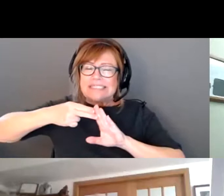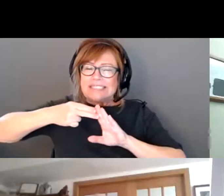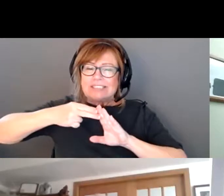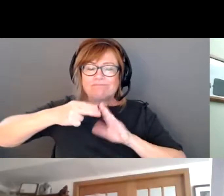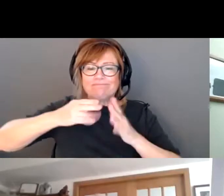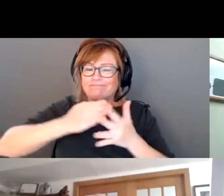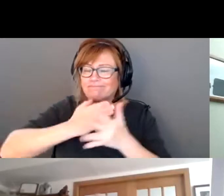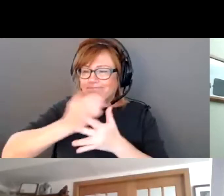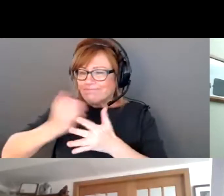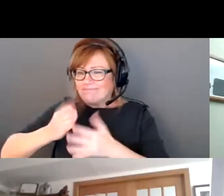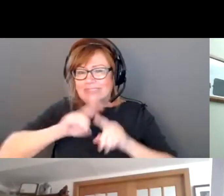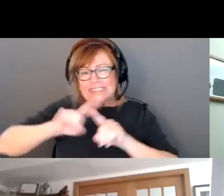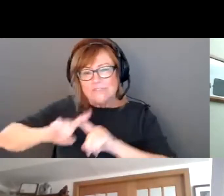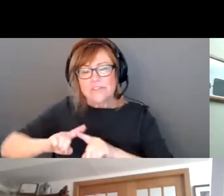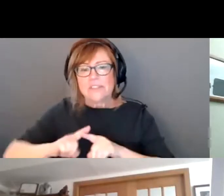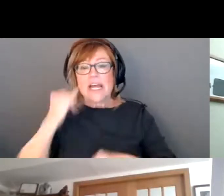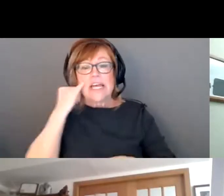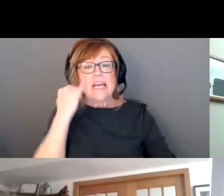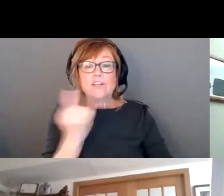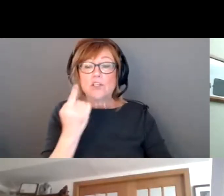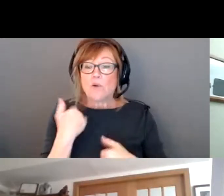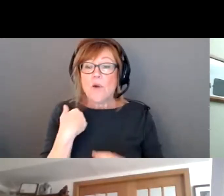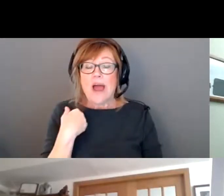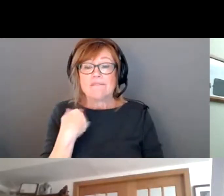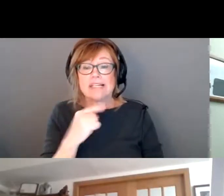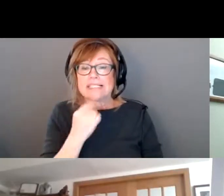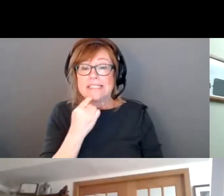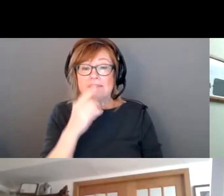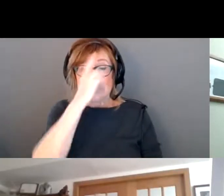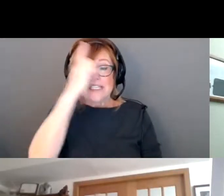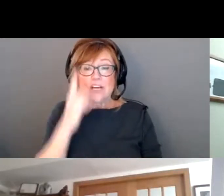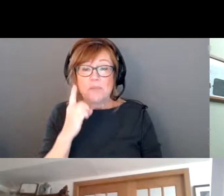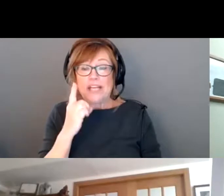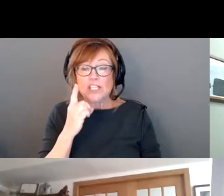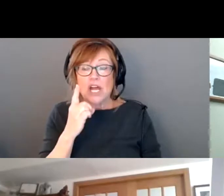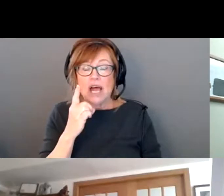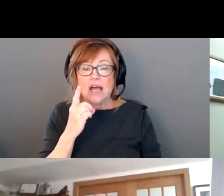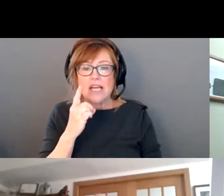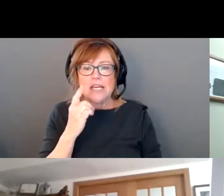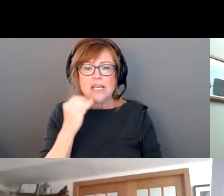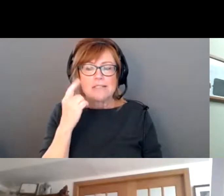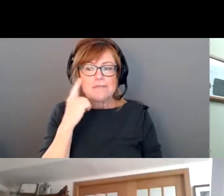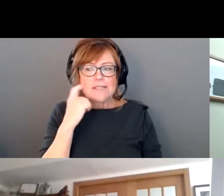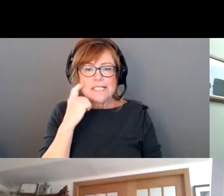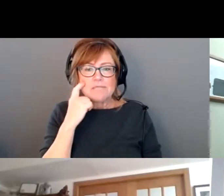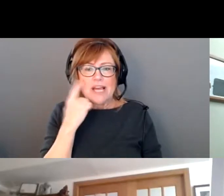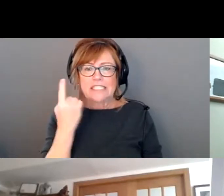if one thinks that somebody with severe dementia is being abused, it will